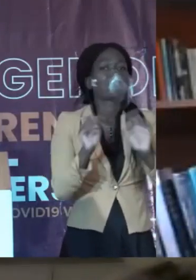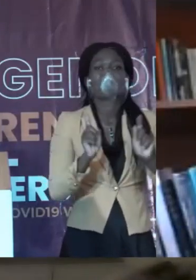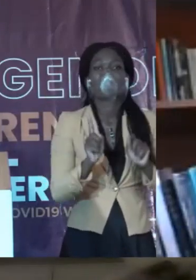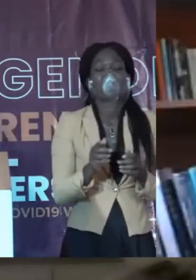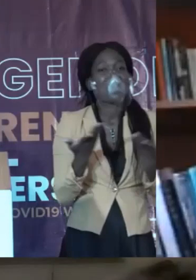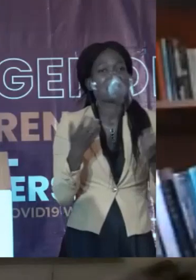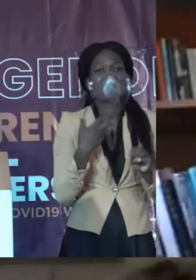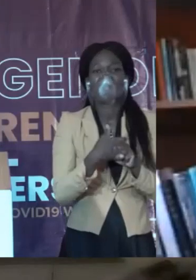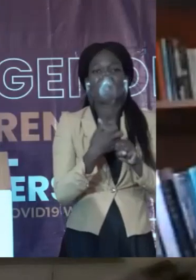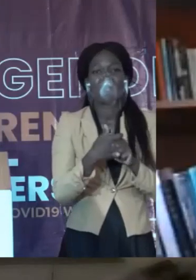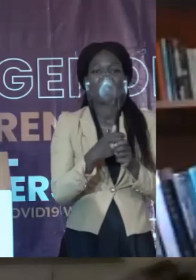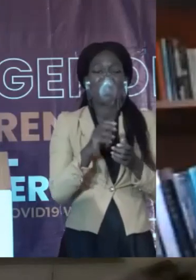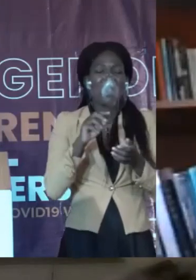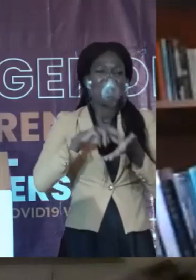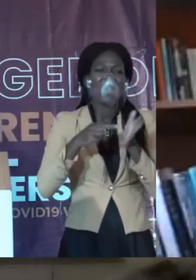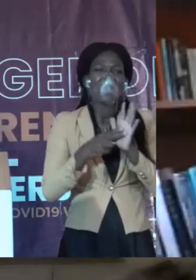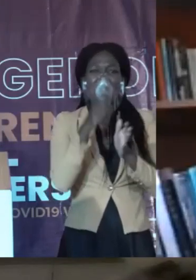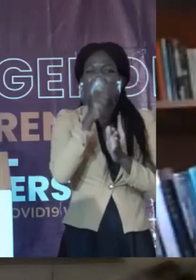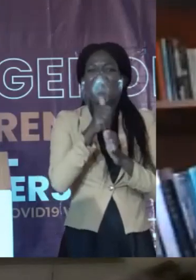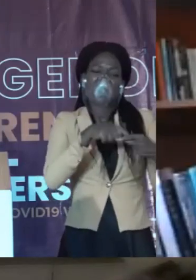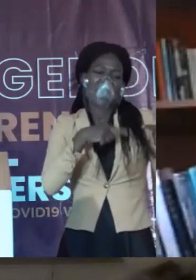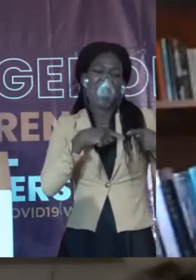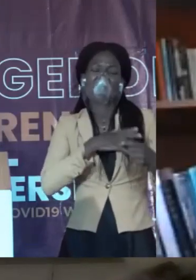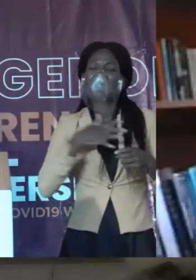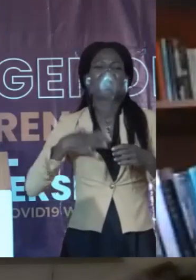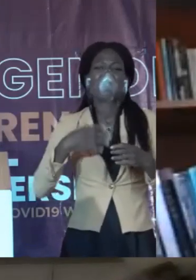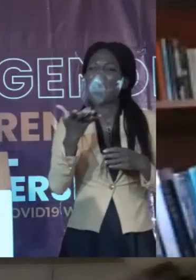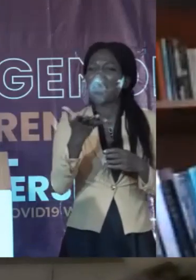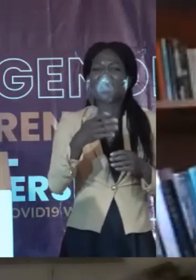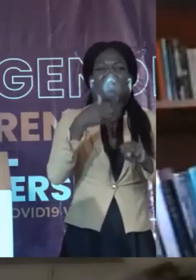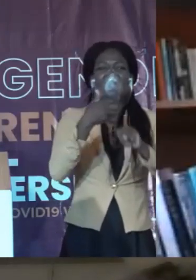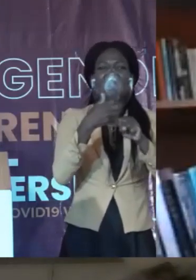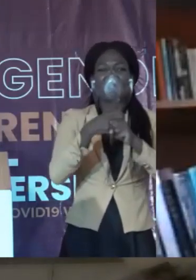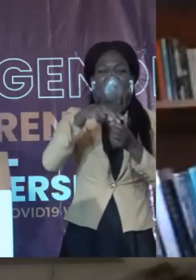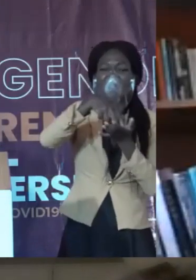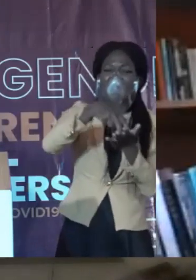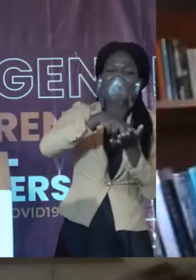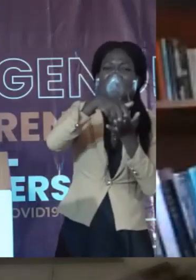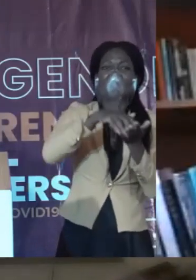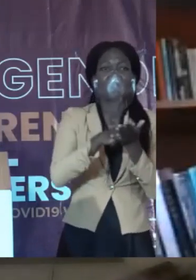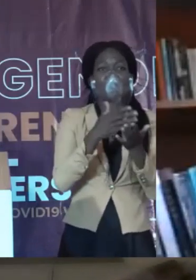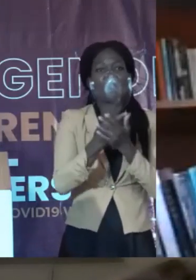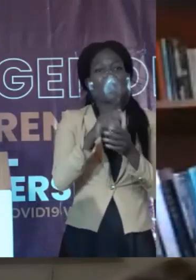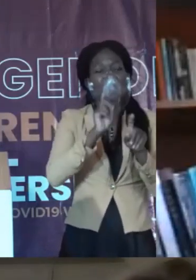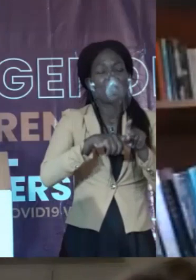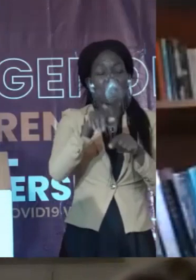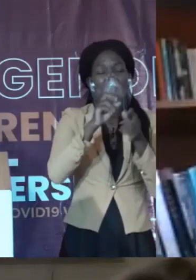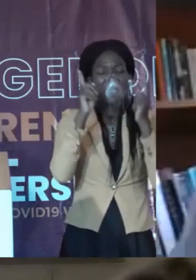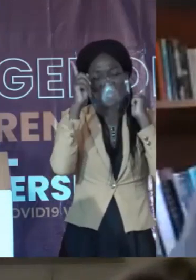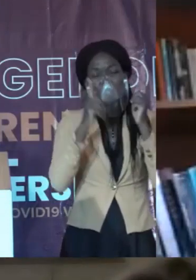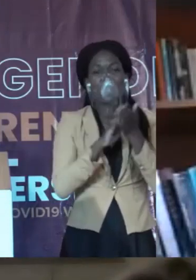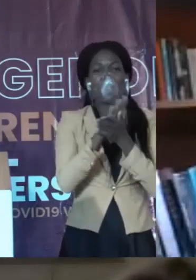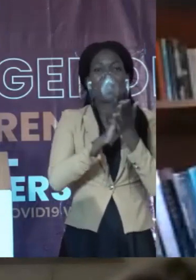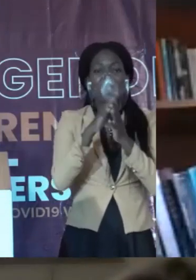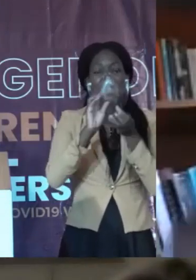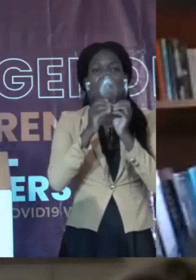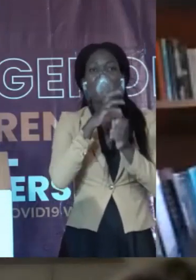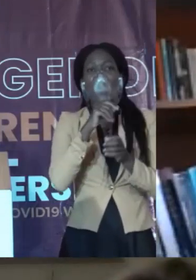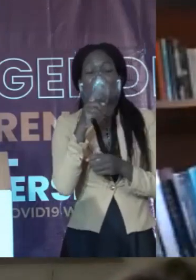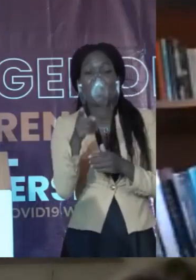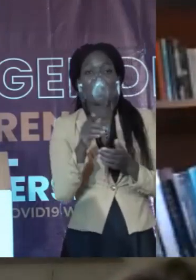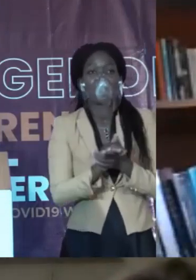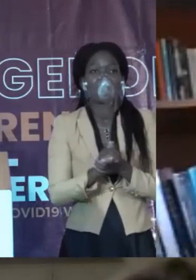dimensions of women's life. So when we talk about products around financial inclusion, and when women present